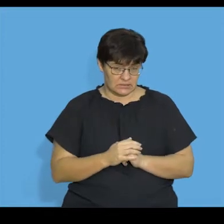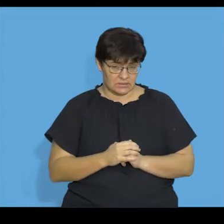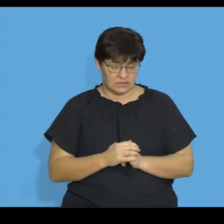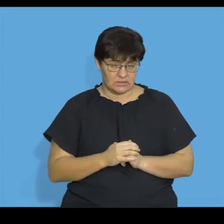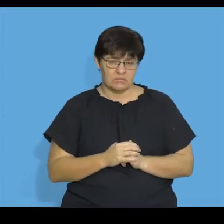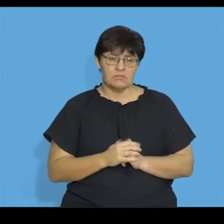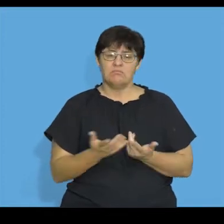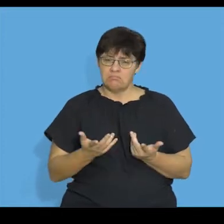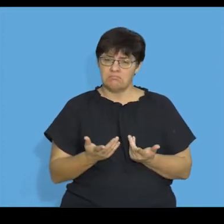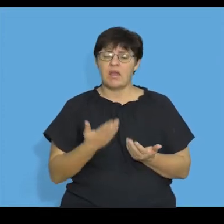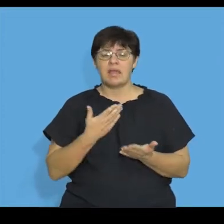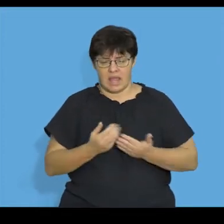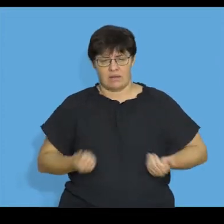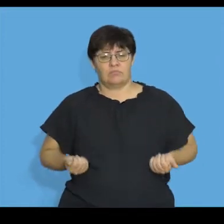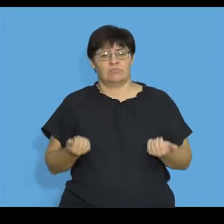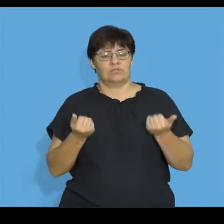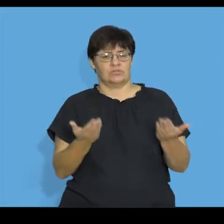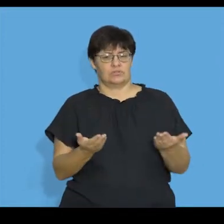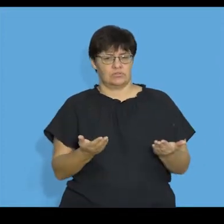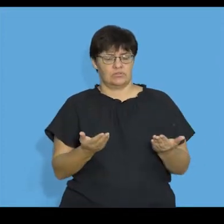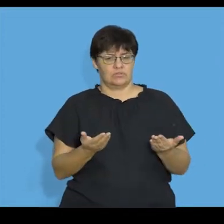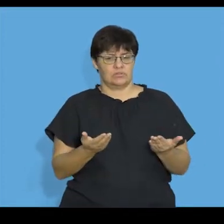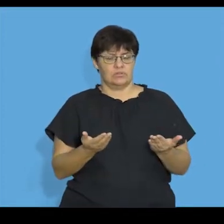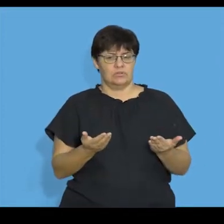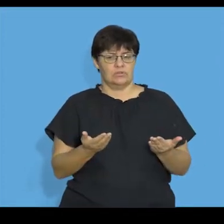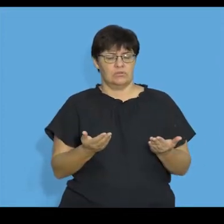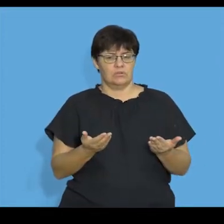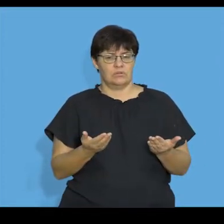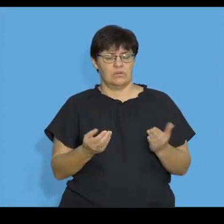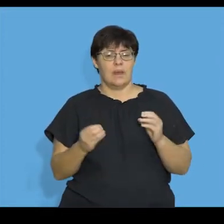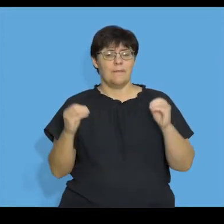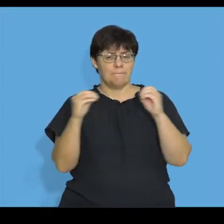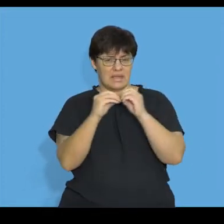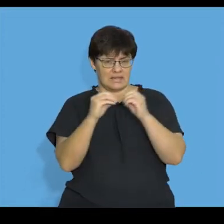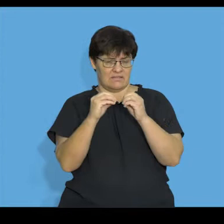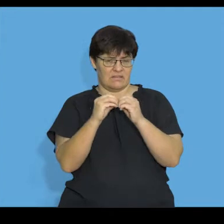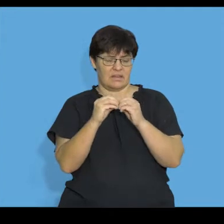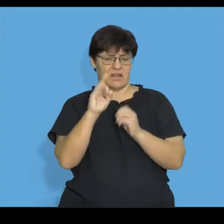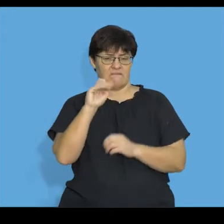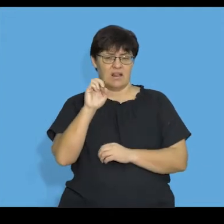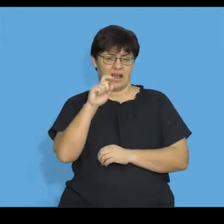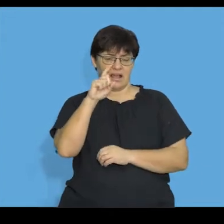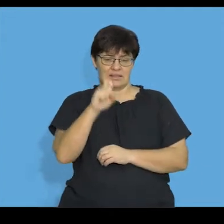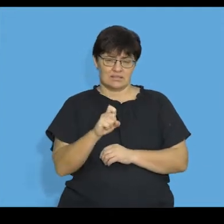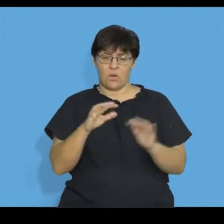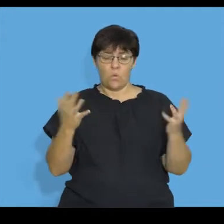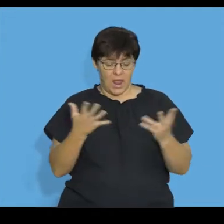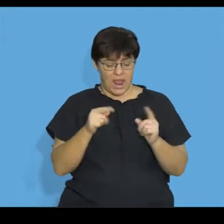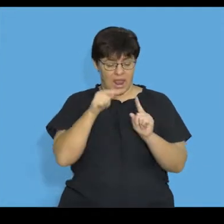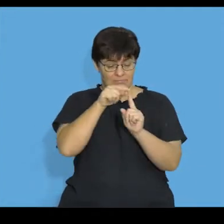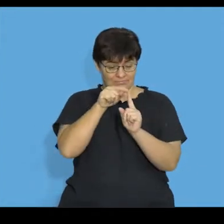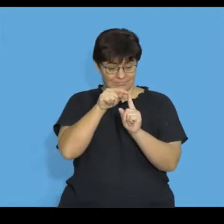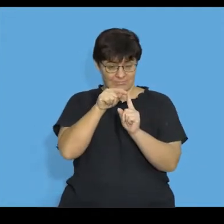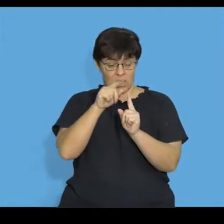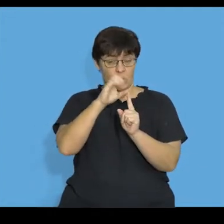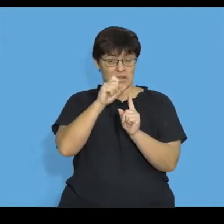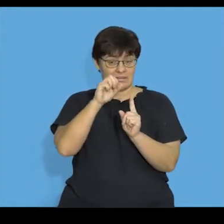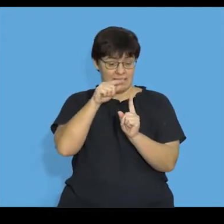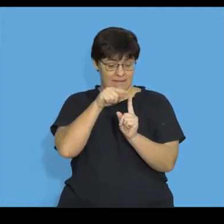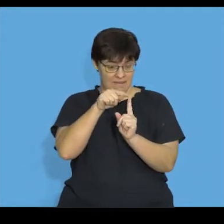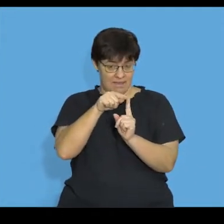is going to be able to produce magnetic flux in an area around the conductor. Now, that